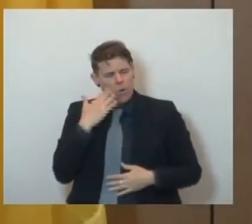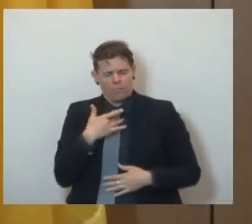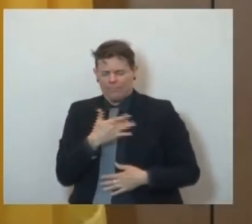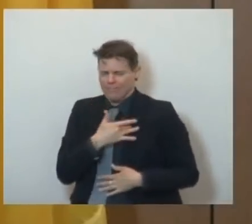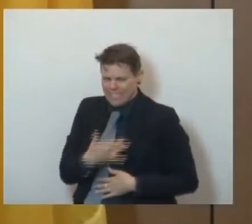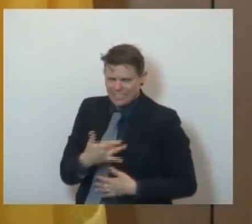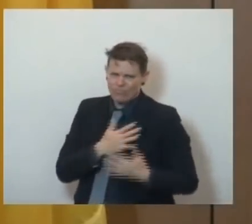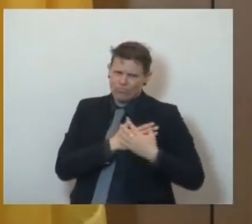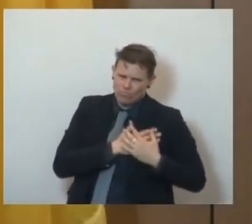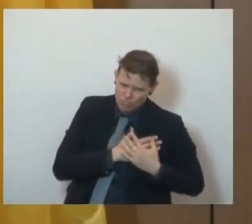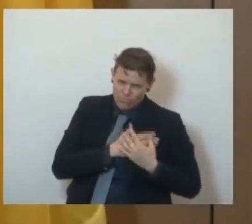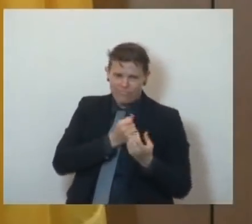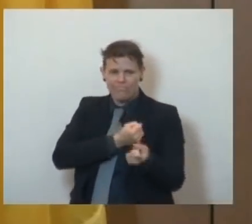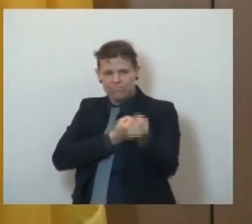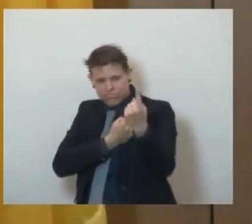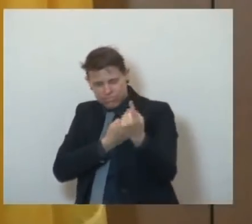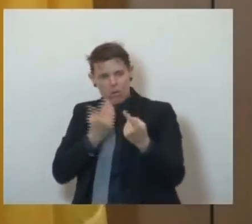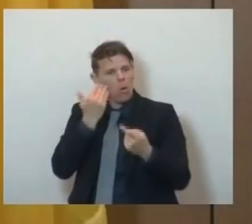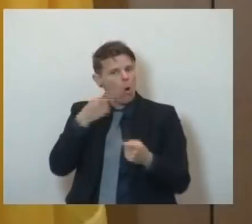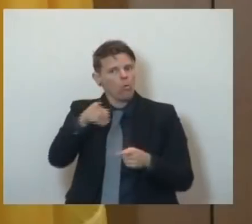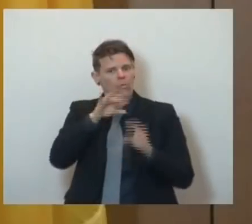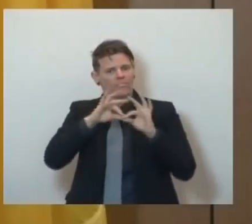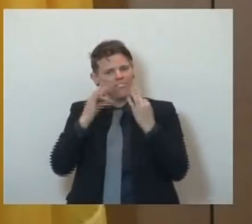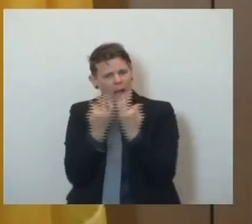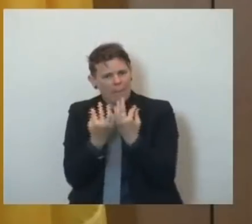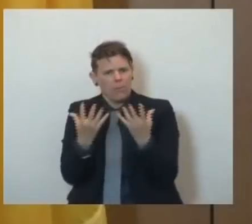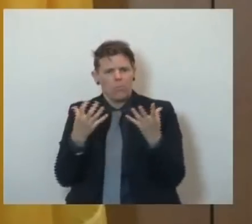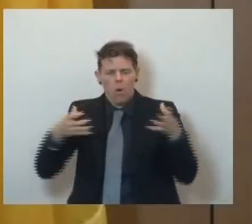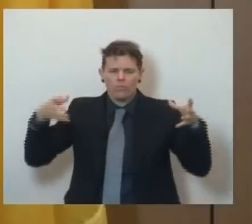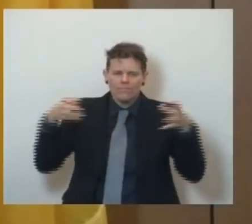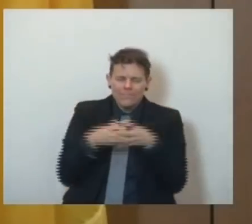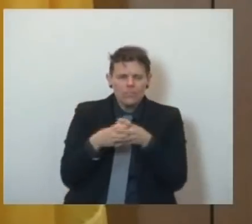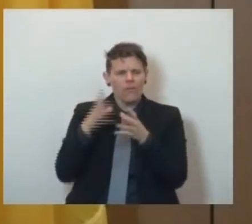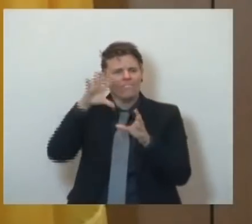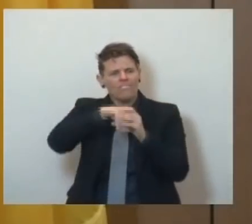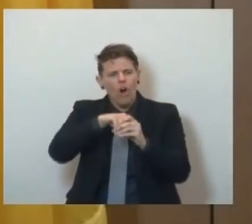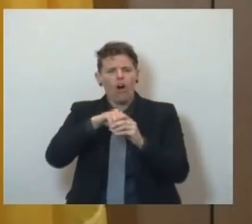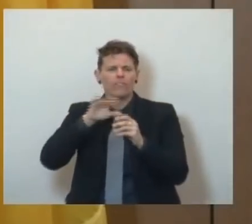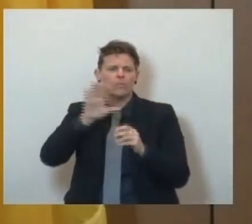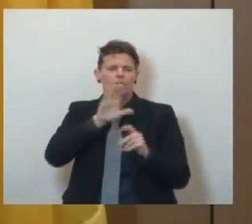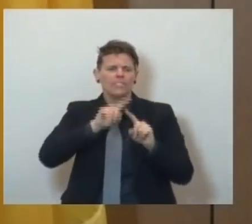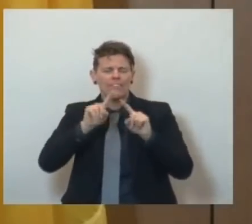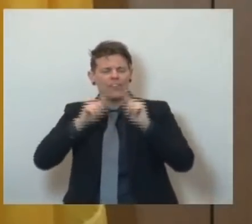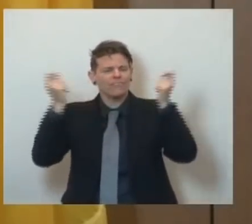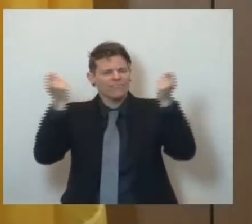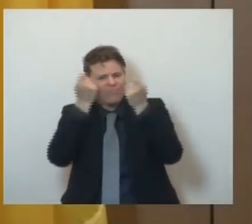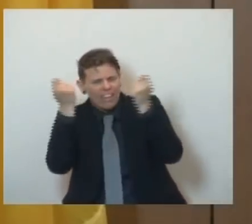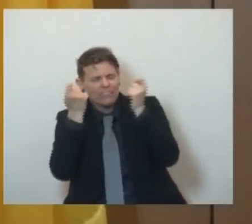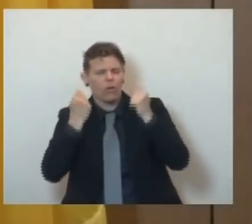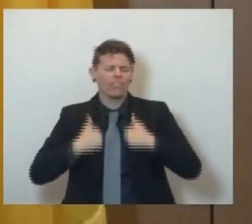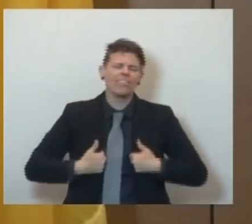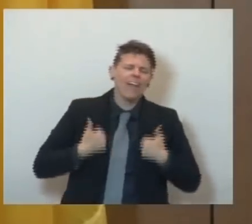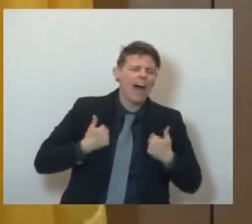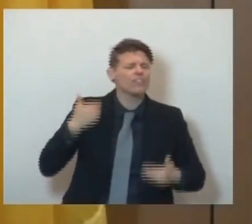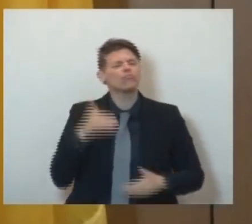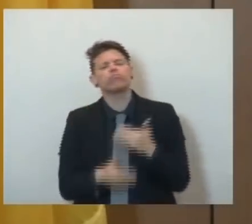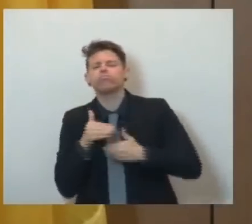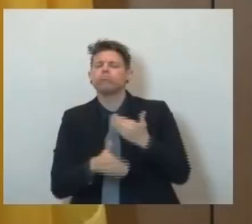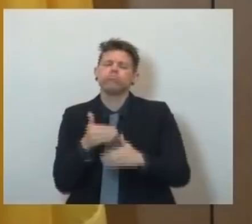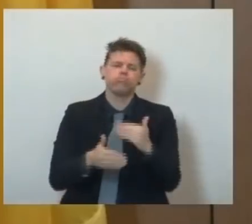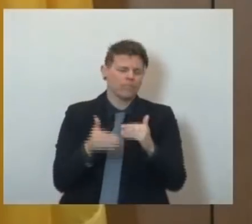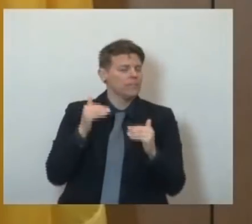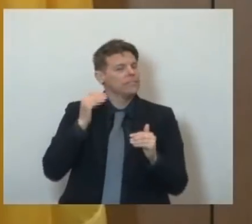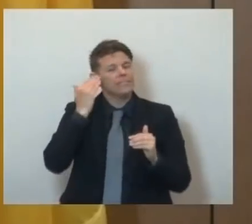family that would like to engage in those respectful celebrations of life and those just incredible celebrations, and we